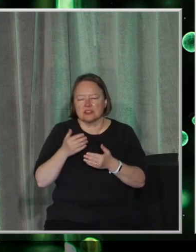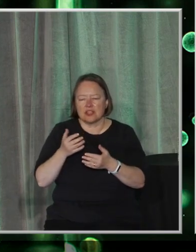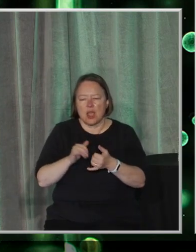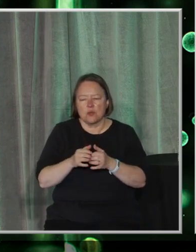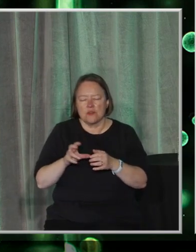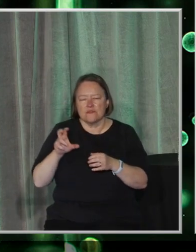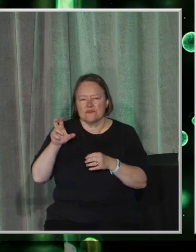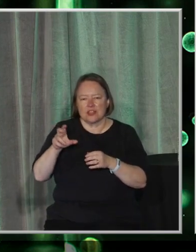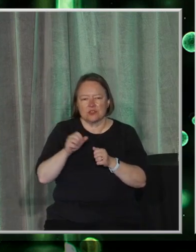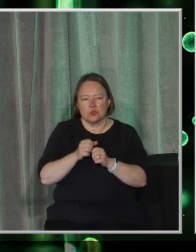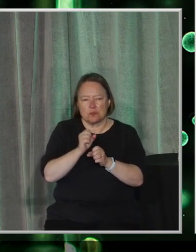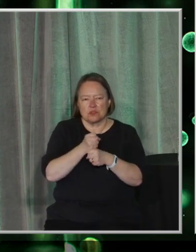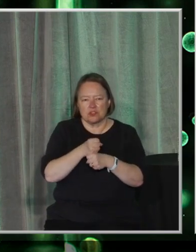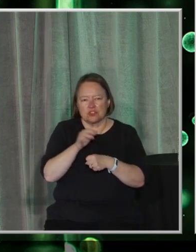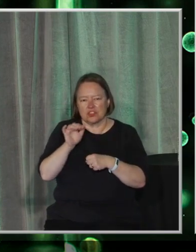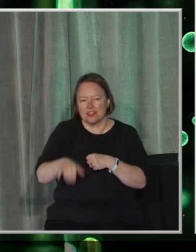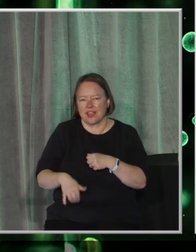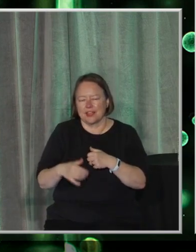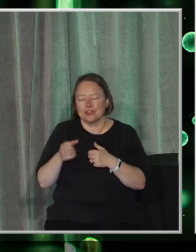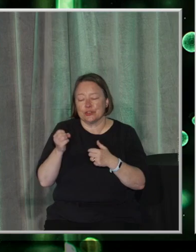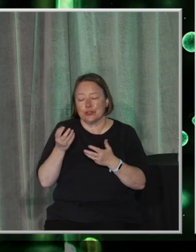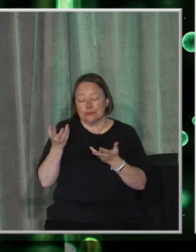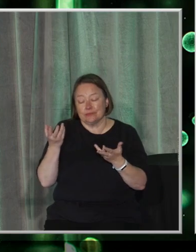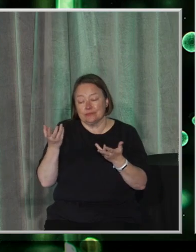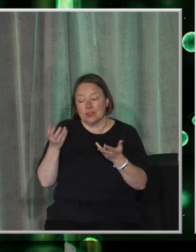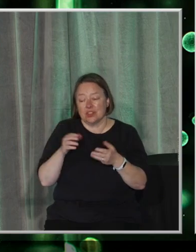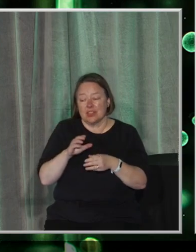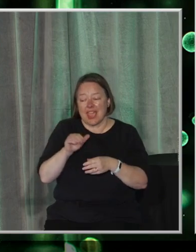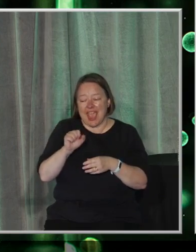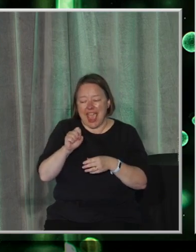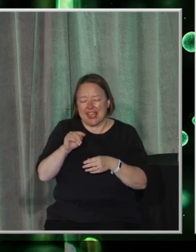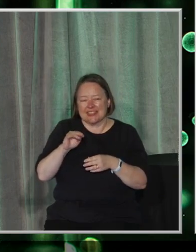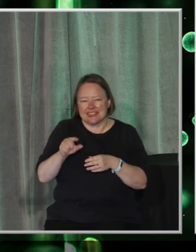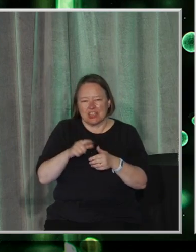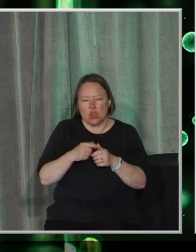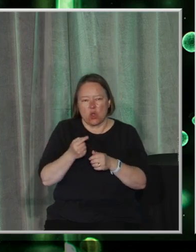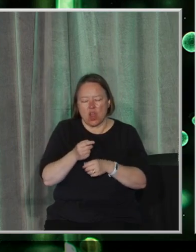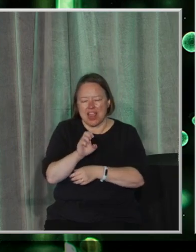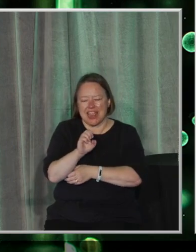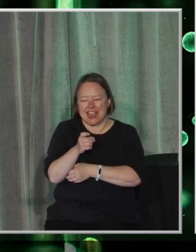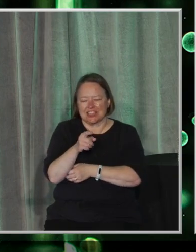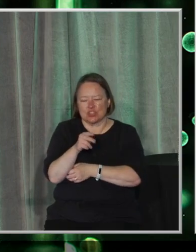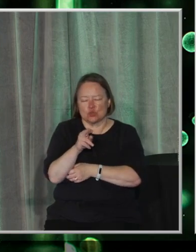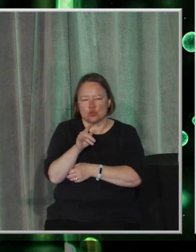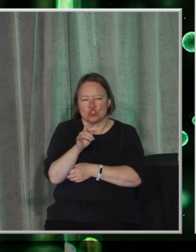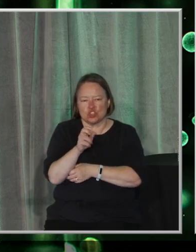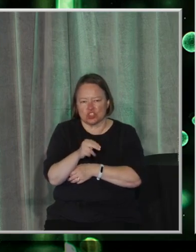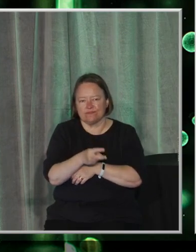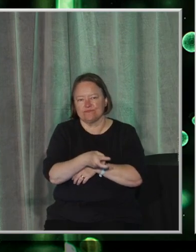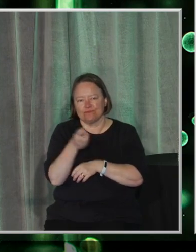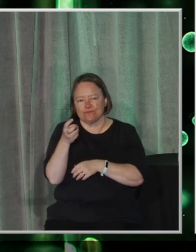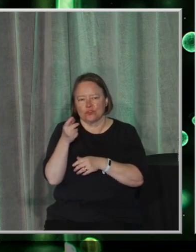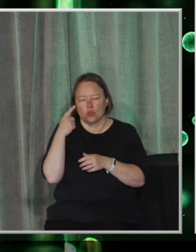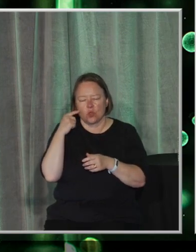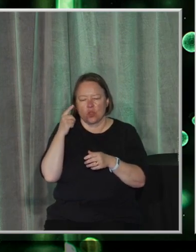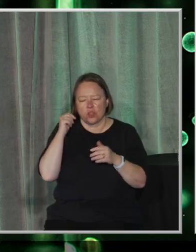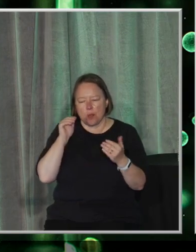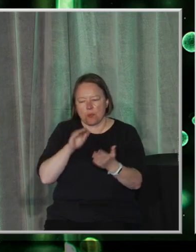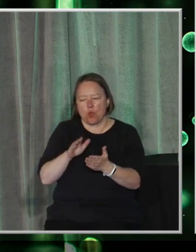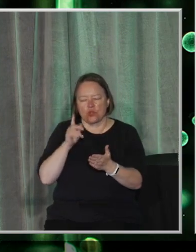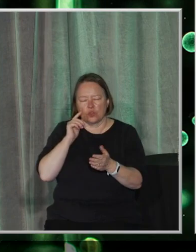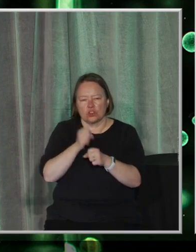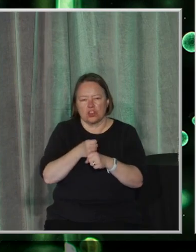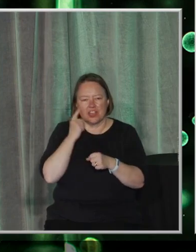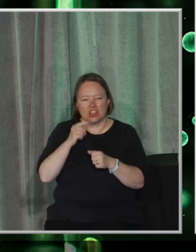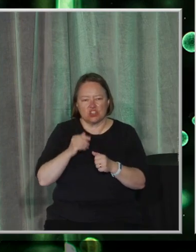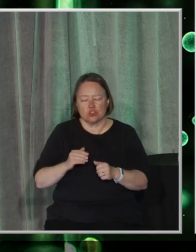of the production process. So, you know, casting or extrusion or any of these kind of approaches to production as you scale